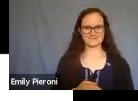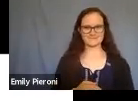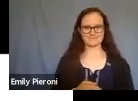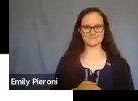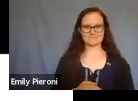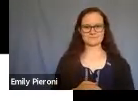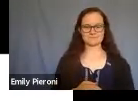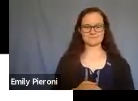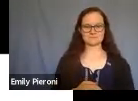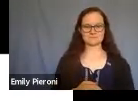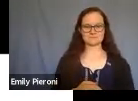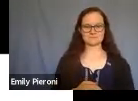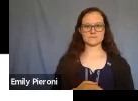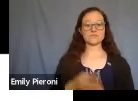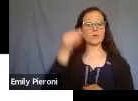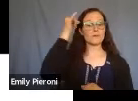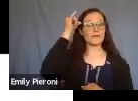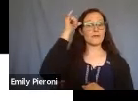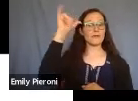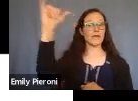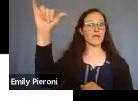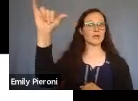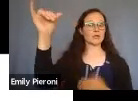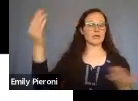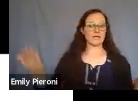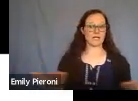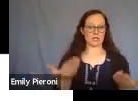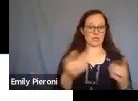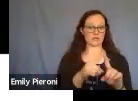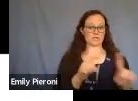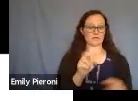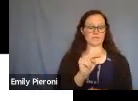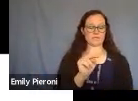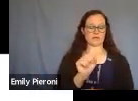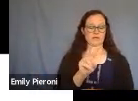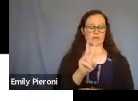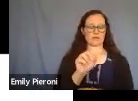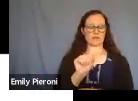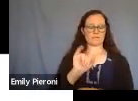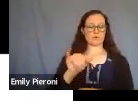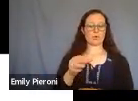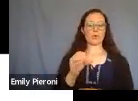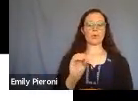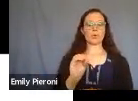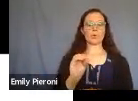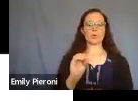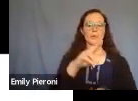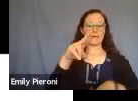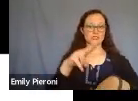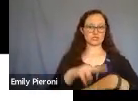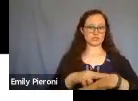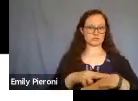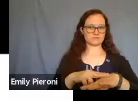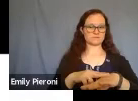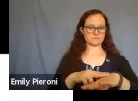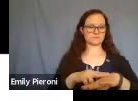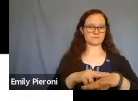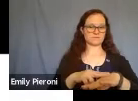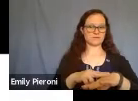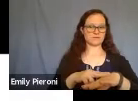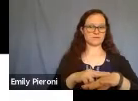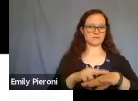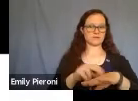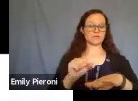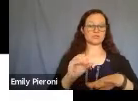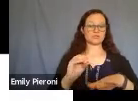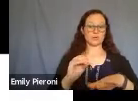Okay, most of the cattle that's coming here is all from the Navajo Nation and some local areas. So our production is just a feeding and a holding storage